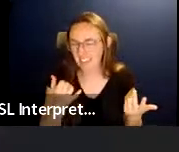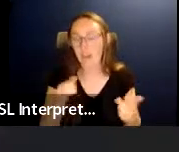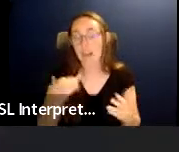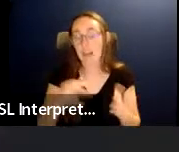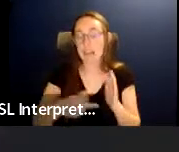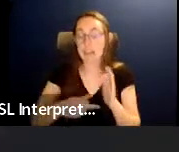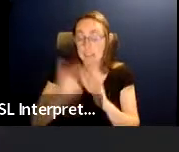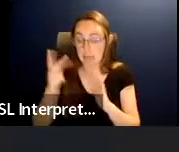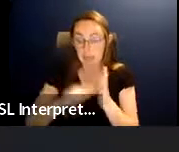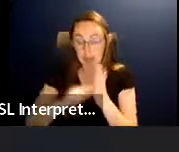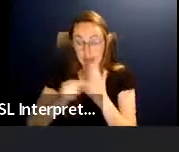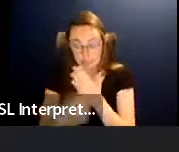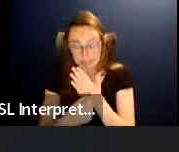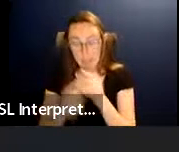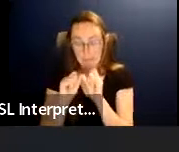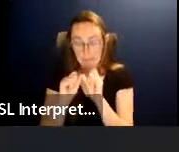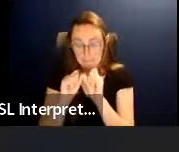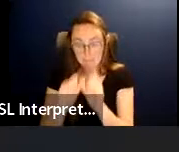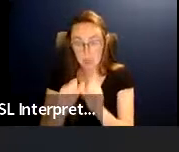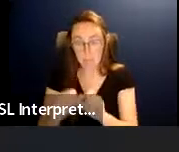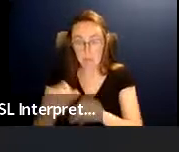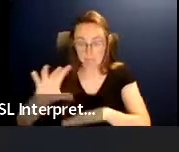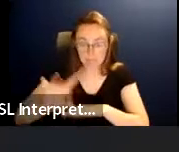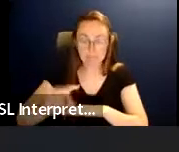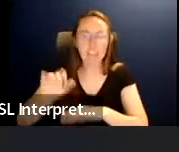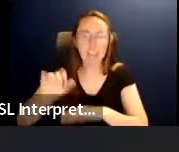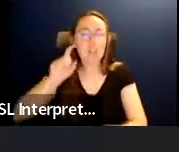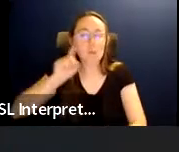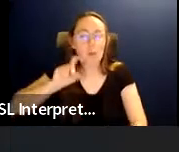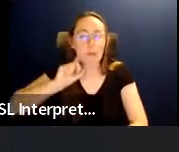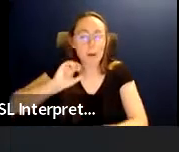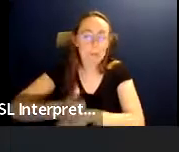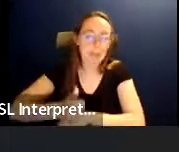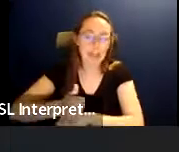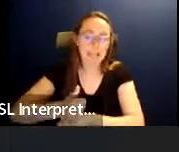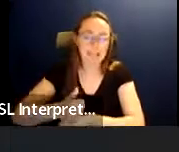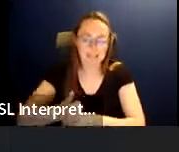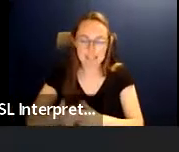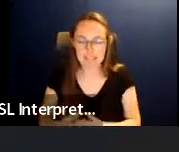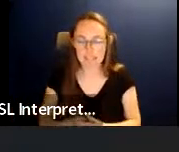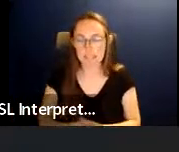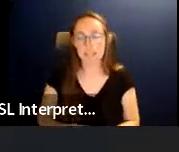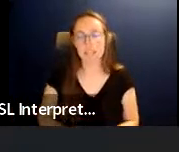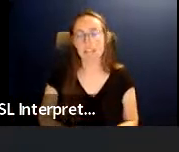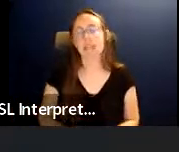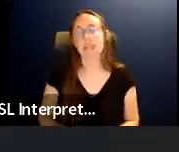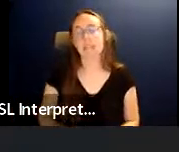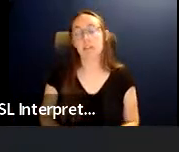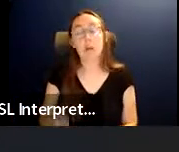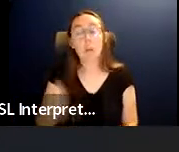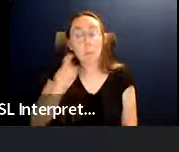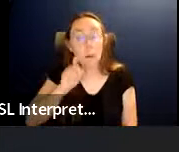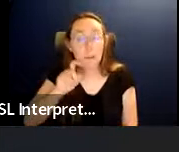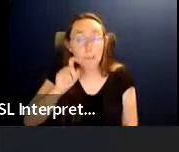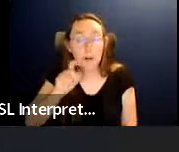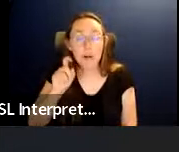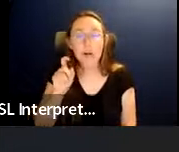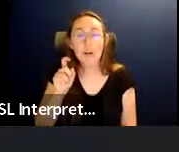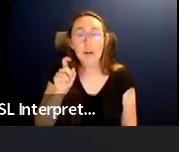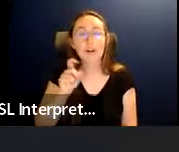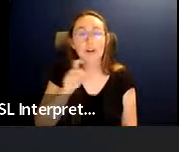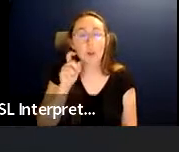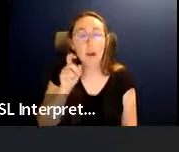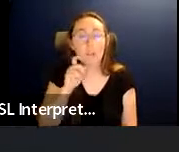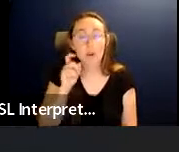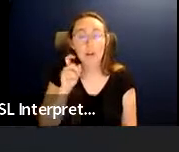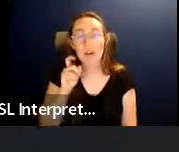tape is a rubber-based adhesive, and rubber is really kind of, it won't